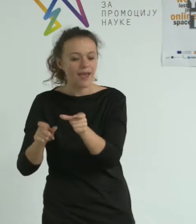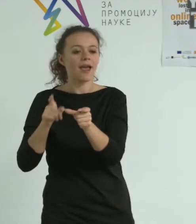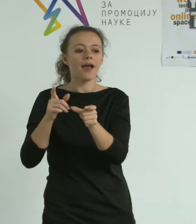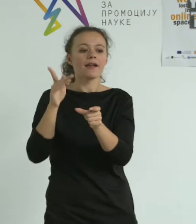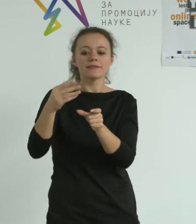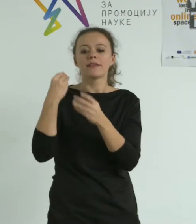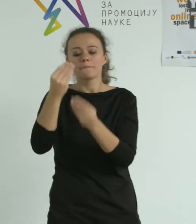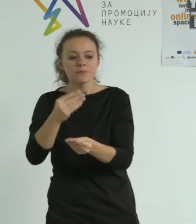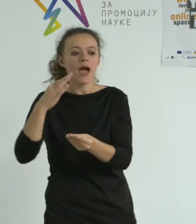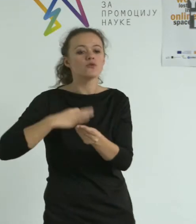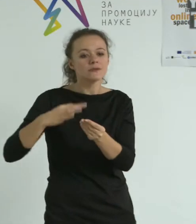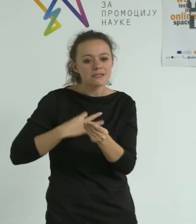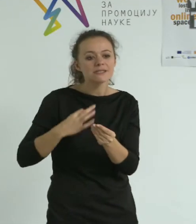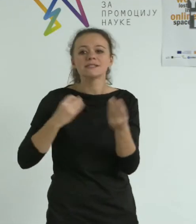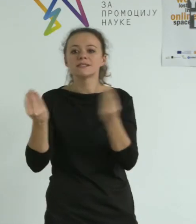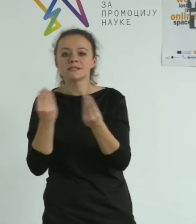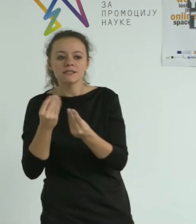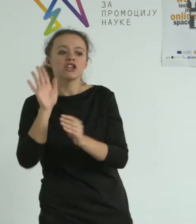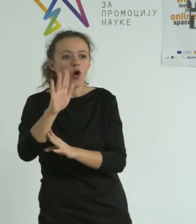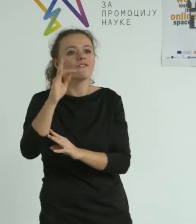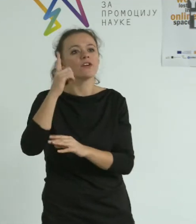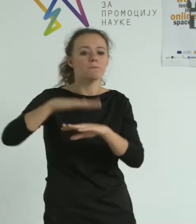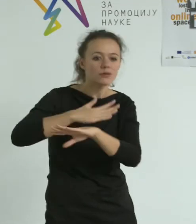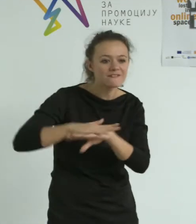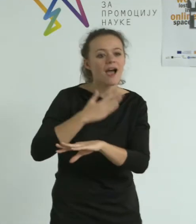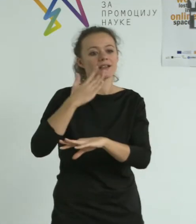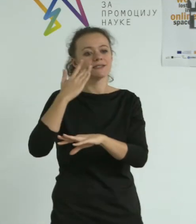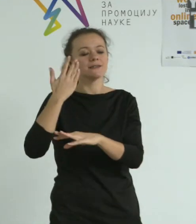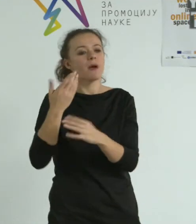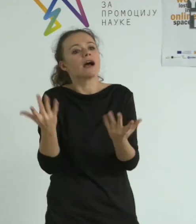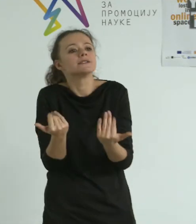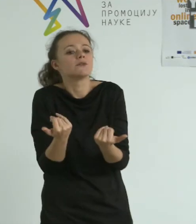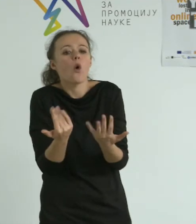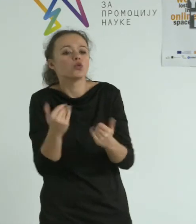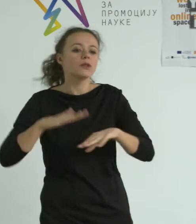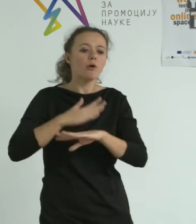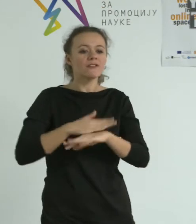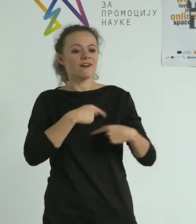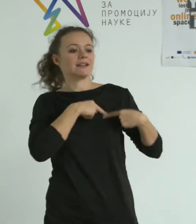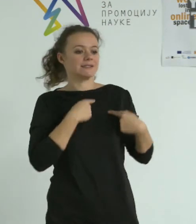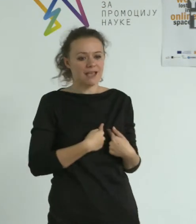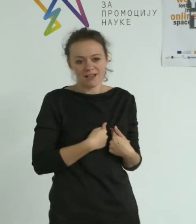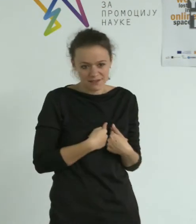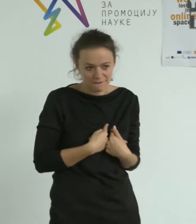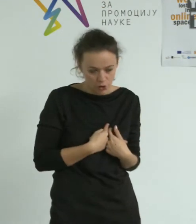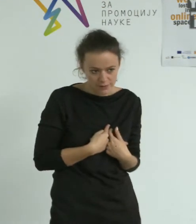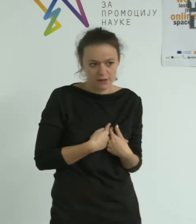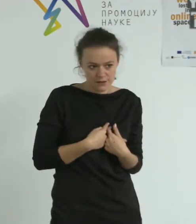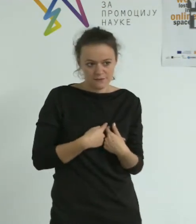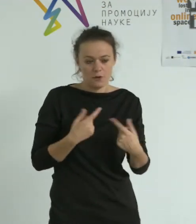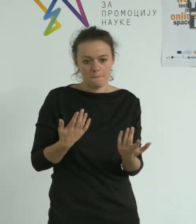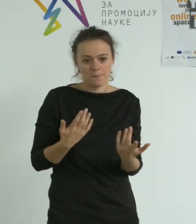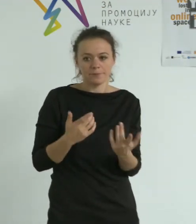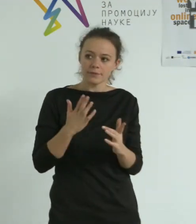assignment with the reasons, with their conclusions about the motivation of the volunteers. So that would engage them somehow to